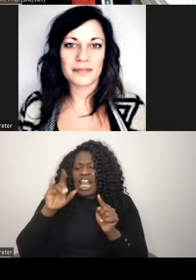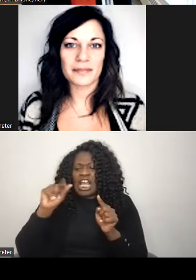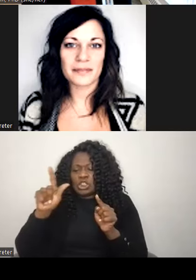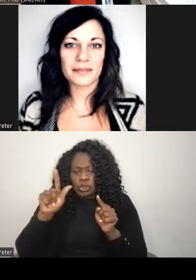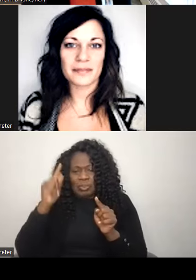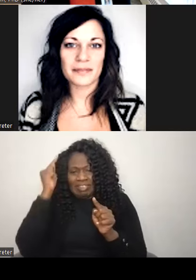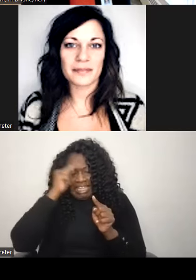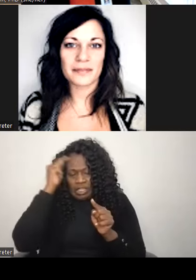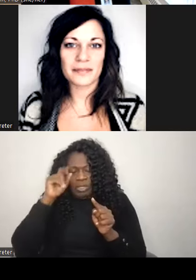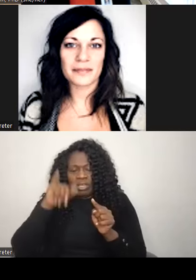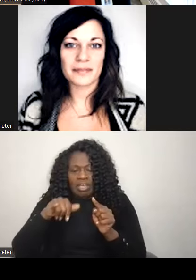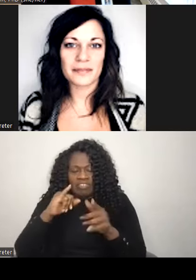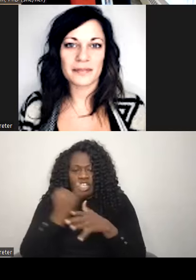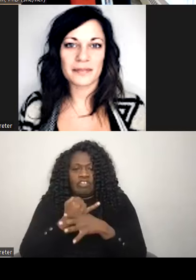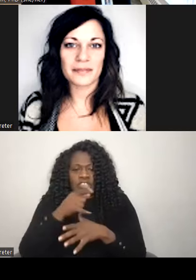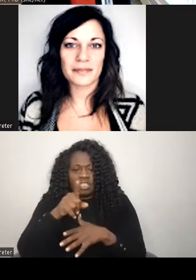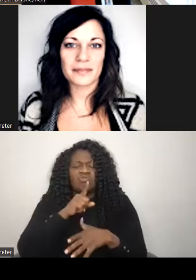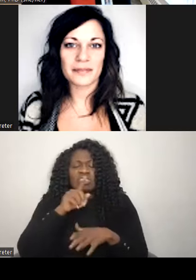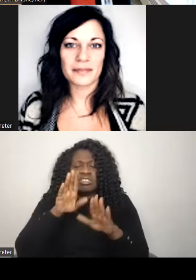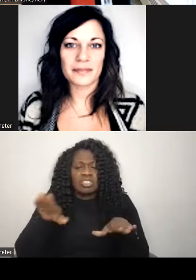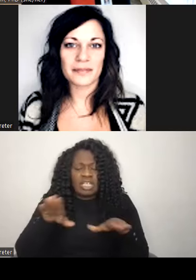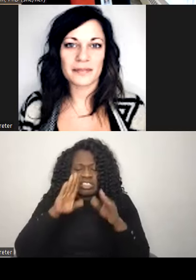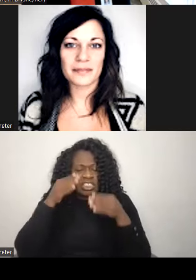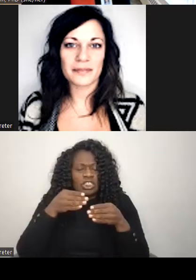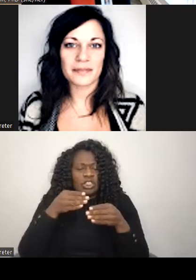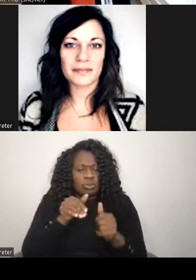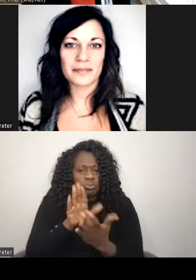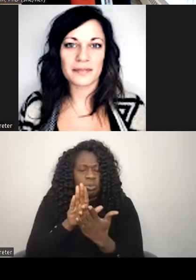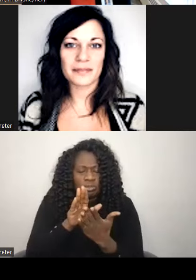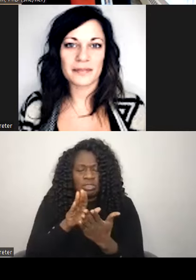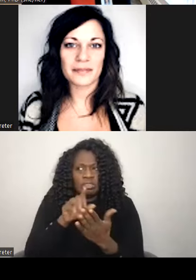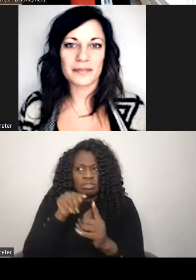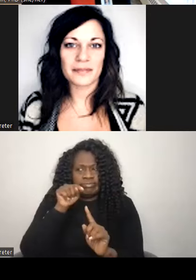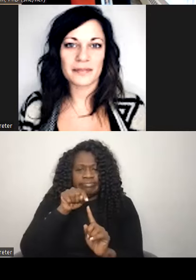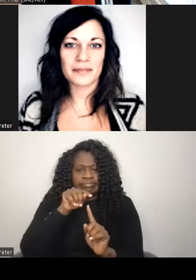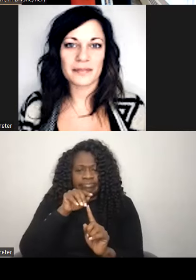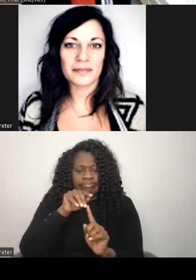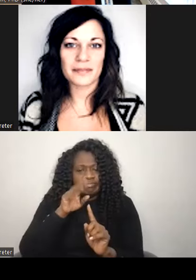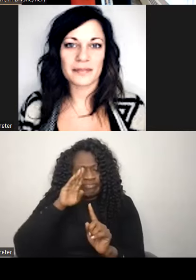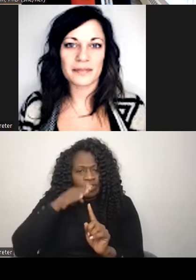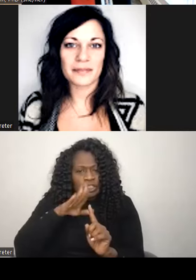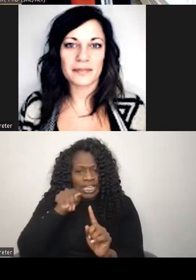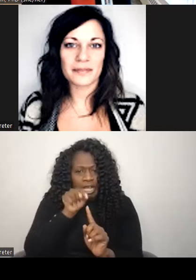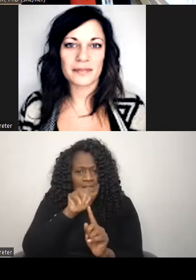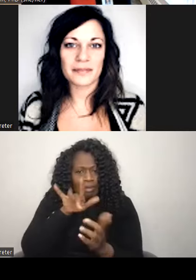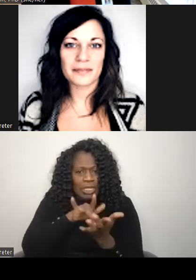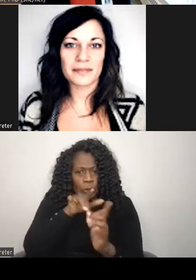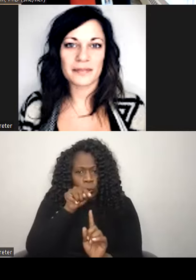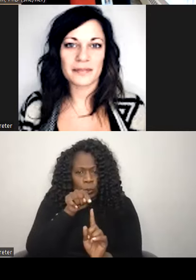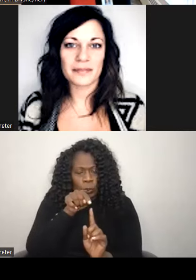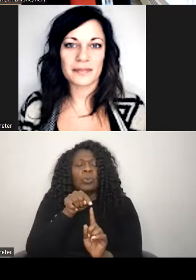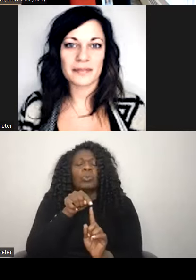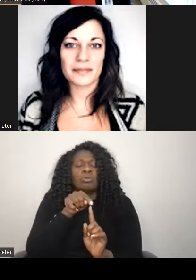intervention. And it really is a child-centered approach that puts the child at the center of the care